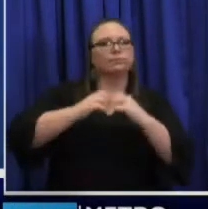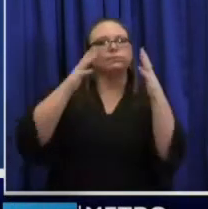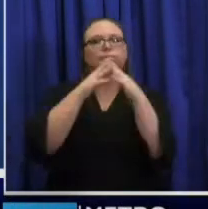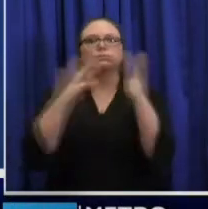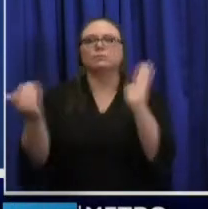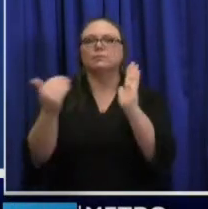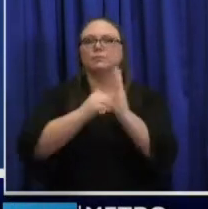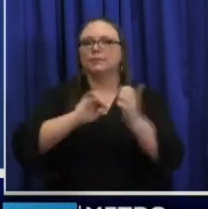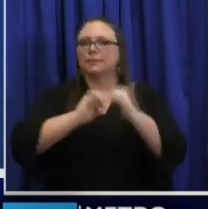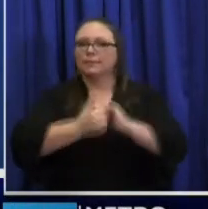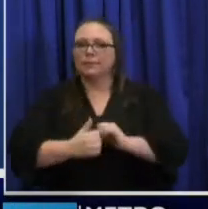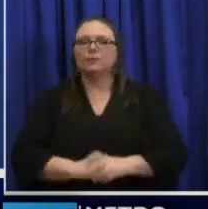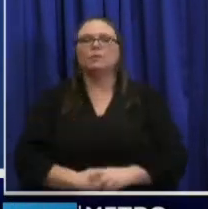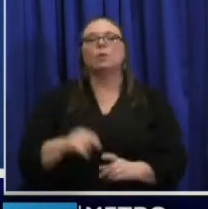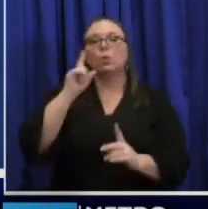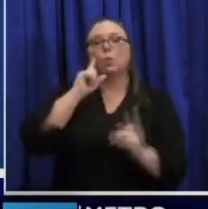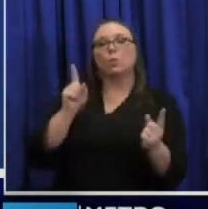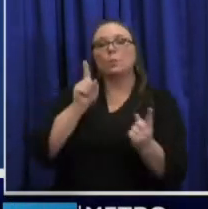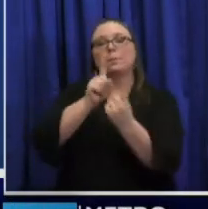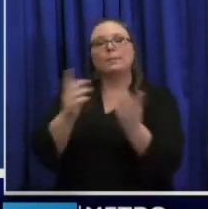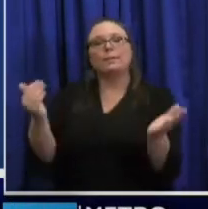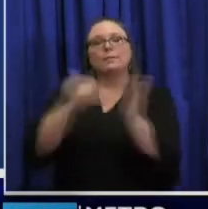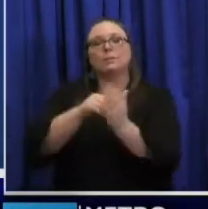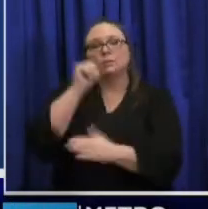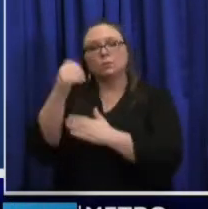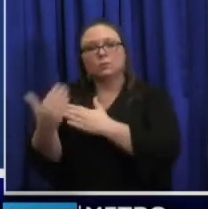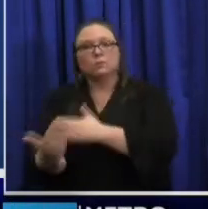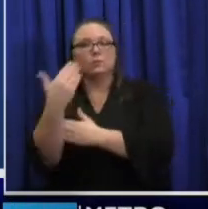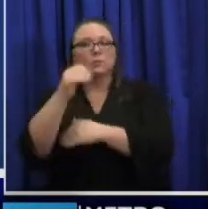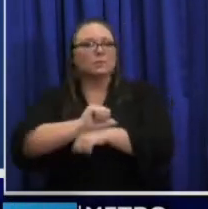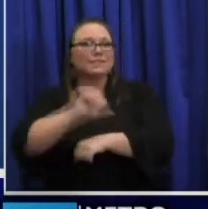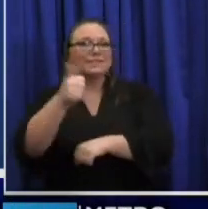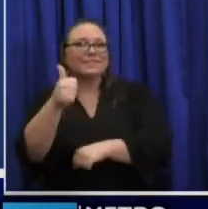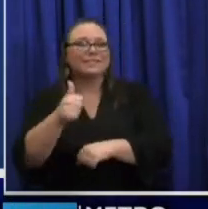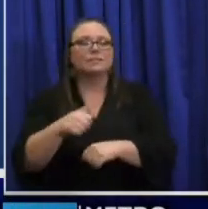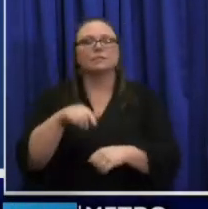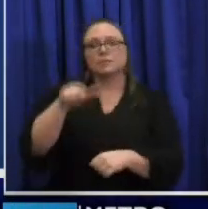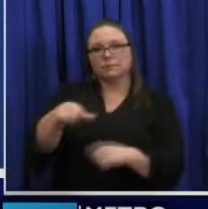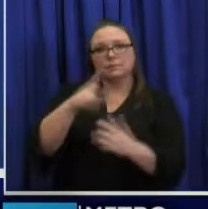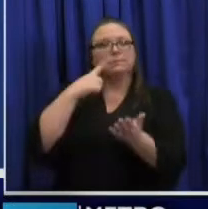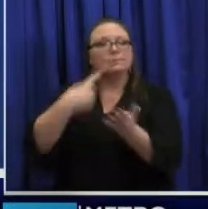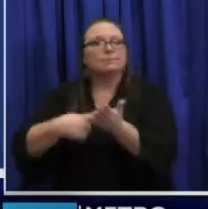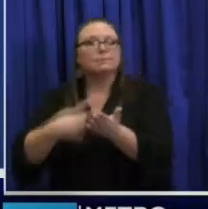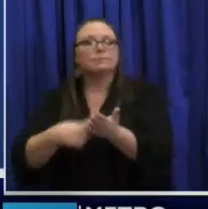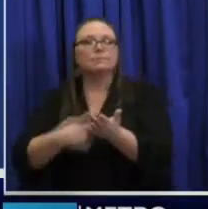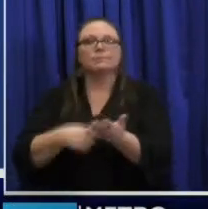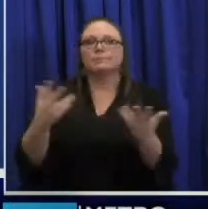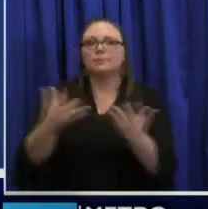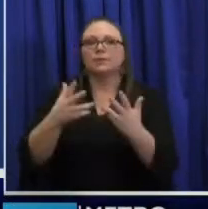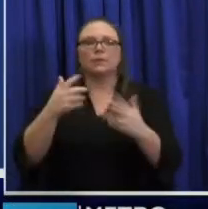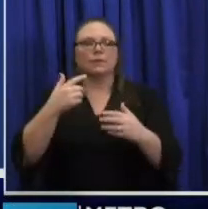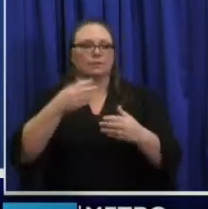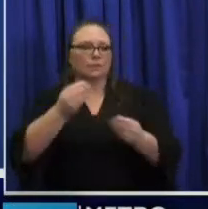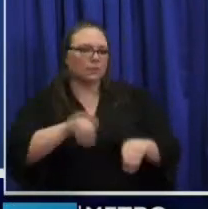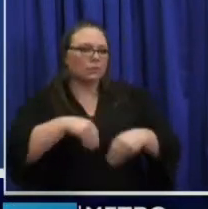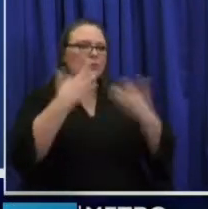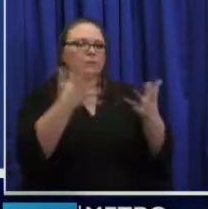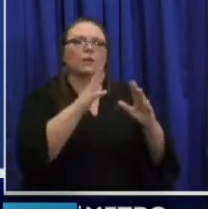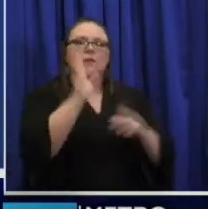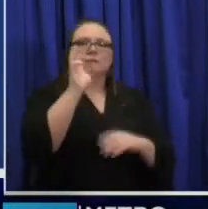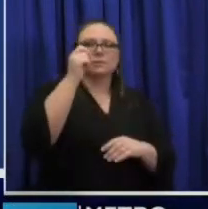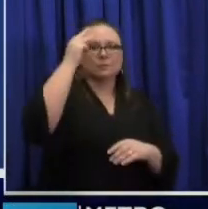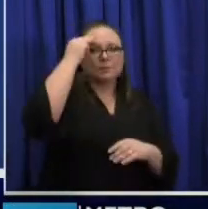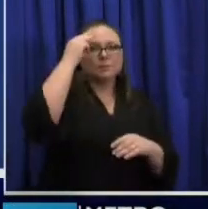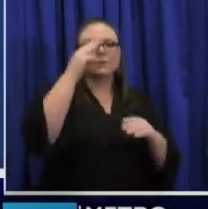Avenue. We will meet again tomorrow morning at 10 a.m. The discussion provides Metro departments and 2nd Avenue